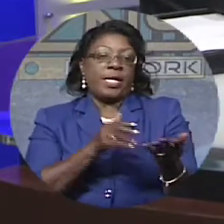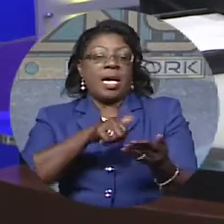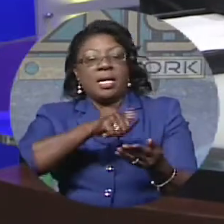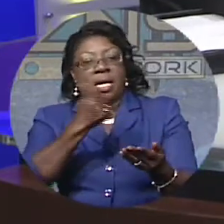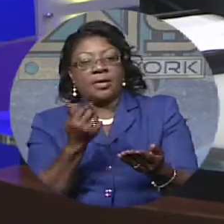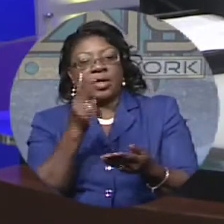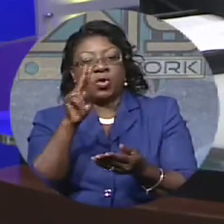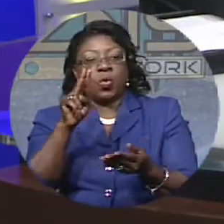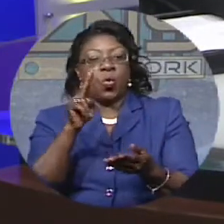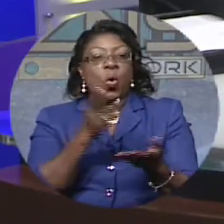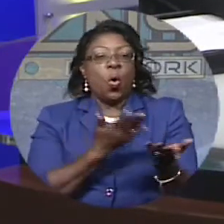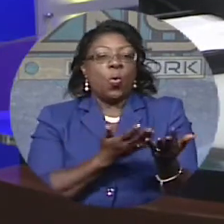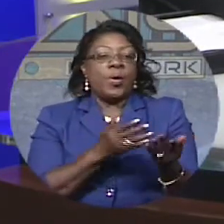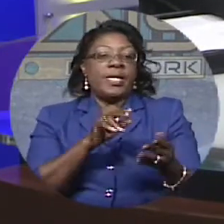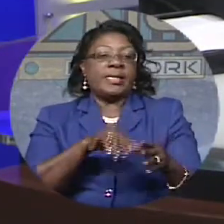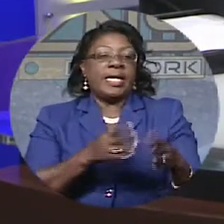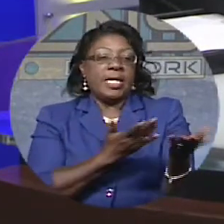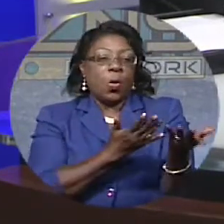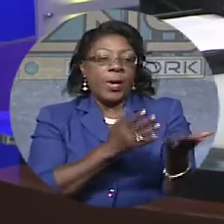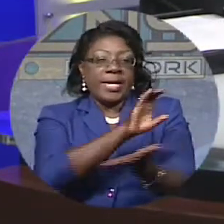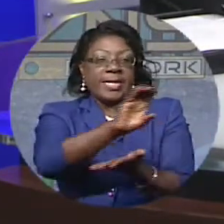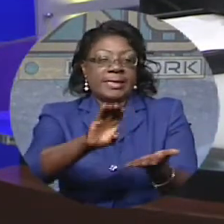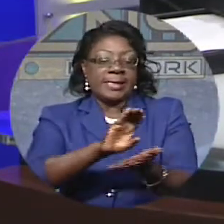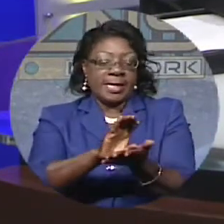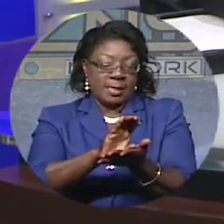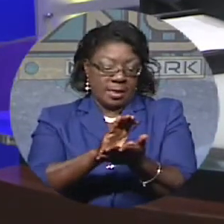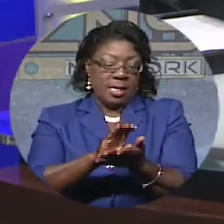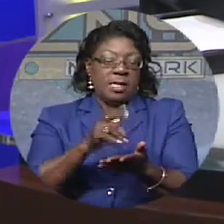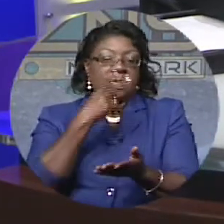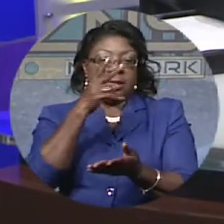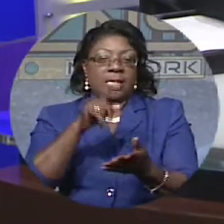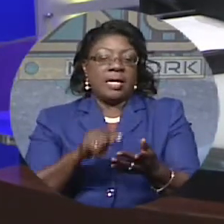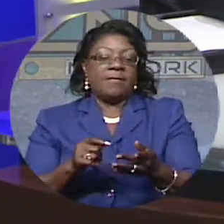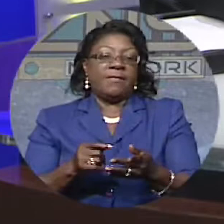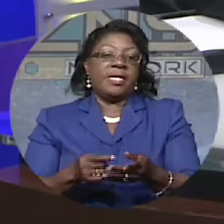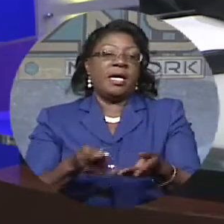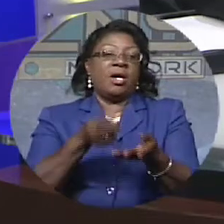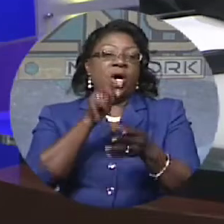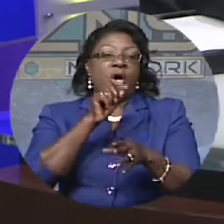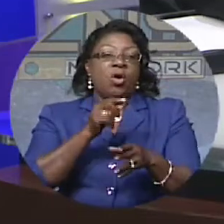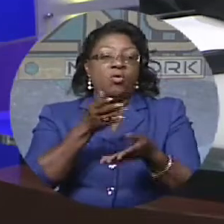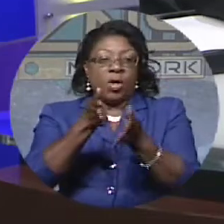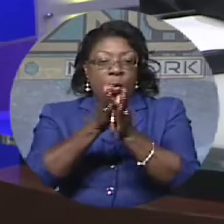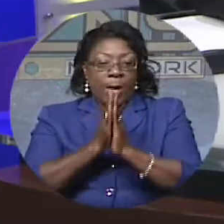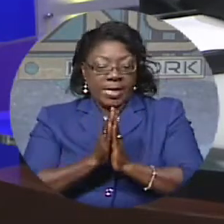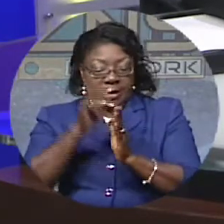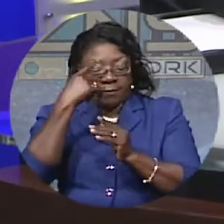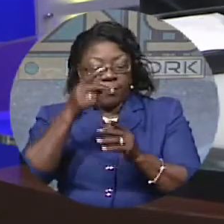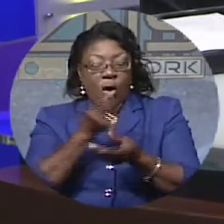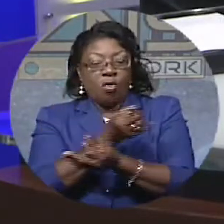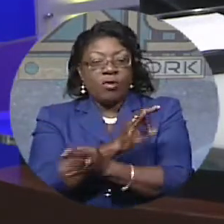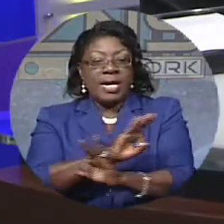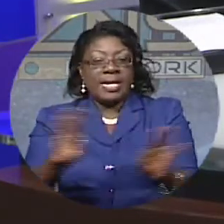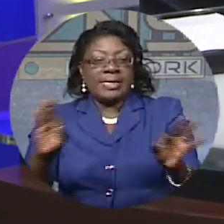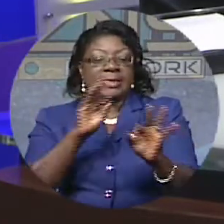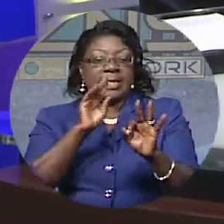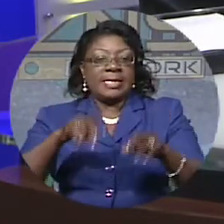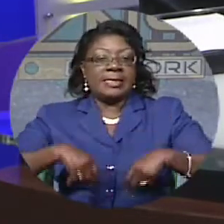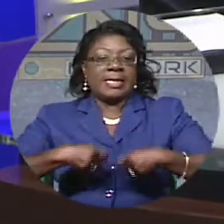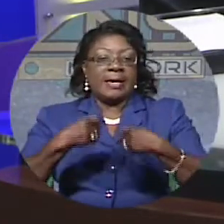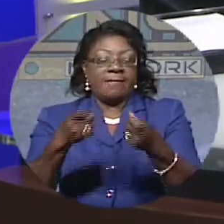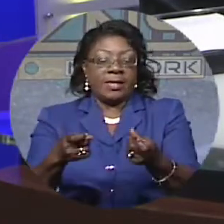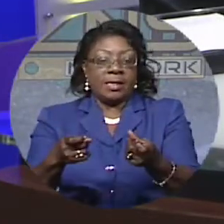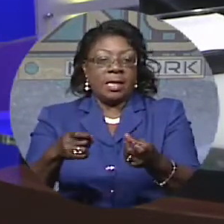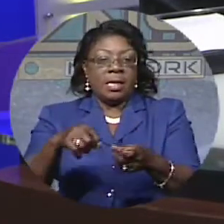of the condo where Goodman lived. They also contend that the clothing had Goodman's DNA on it. Justice Turner is expected to wrap up